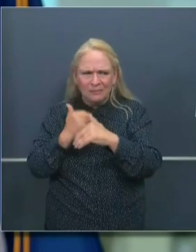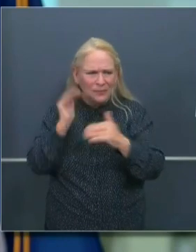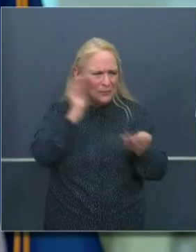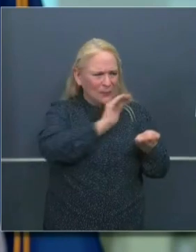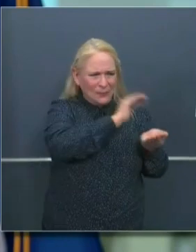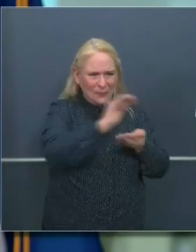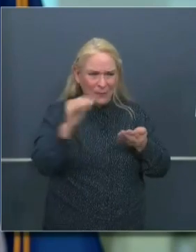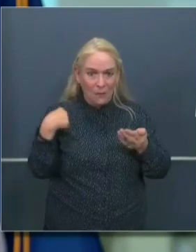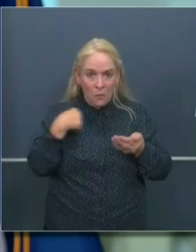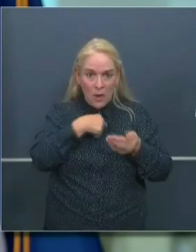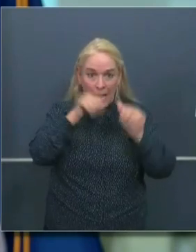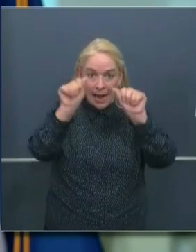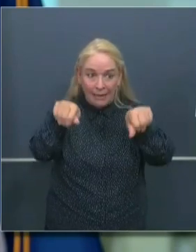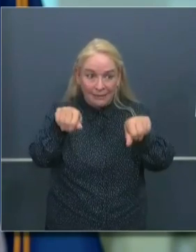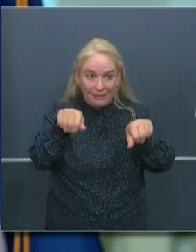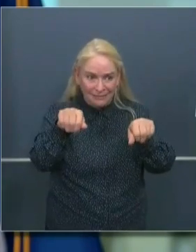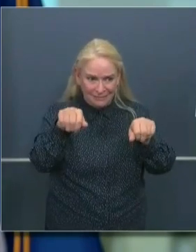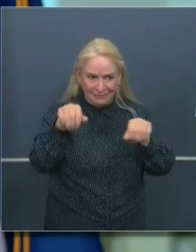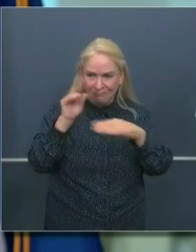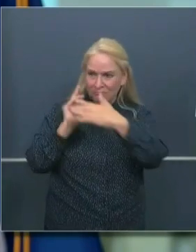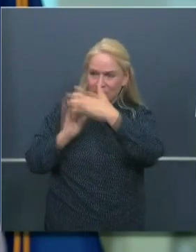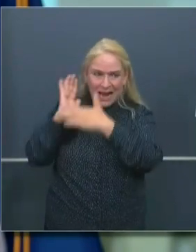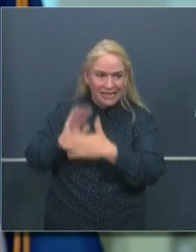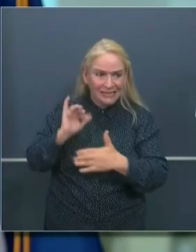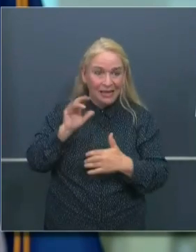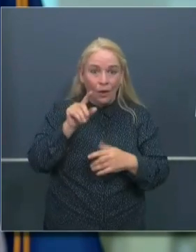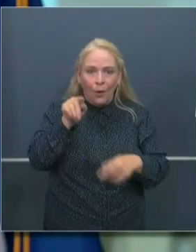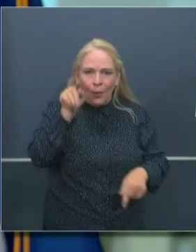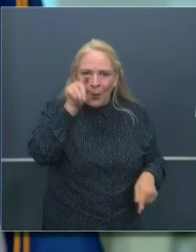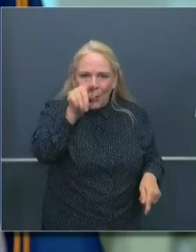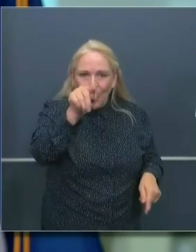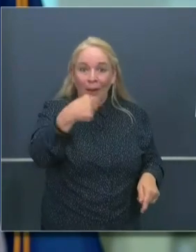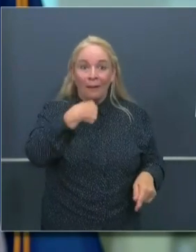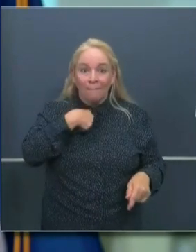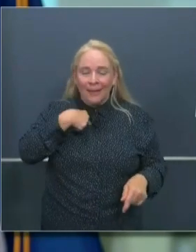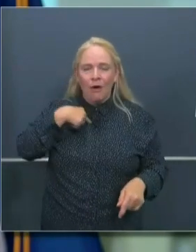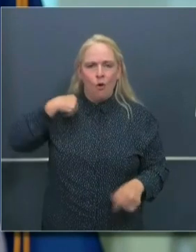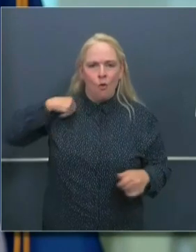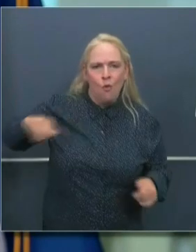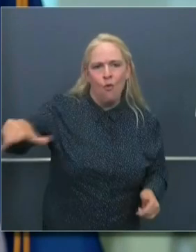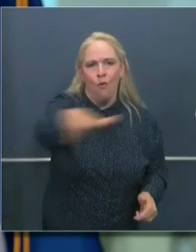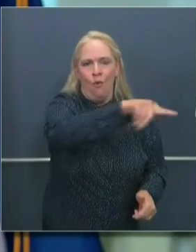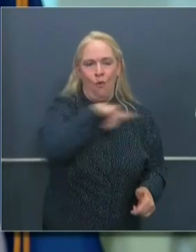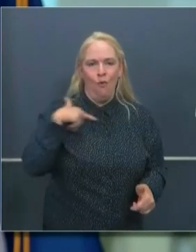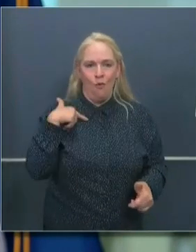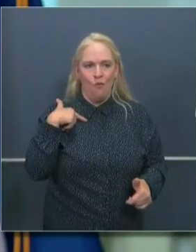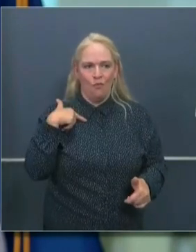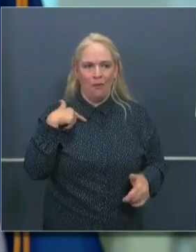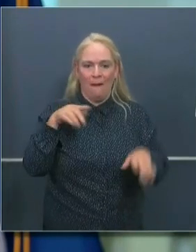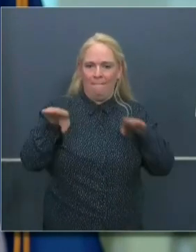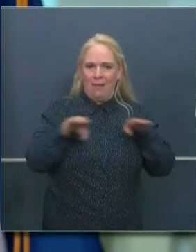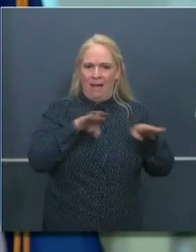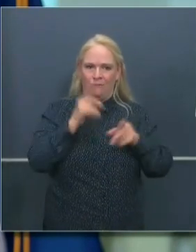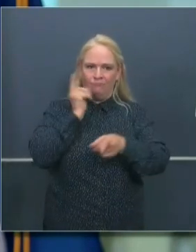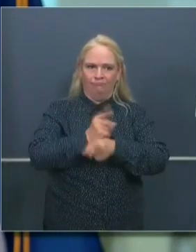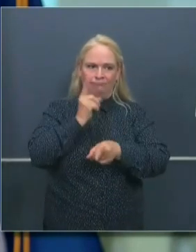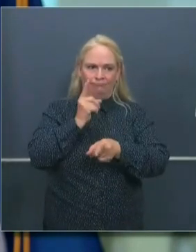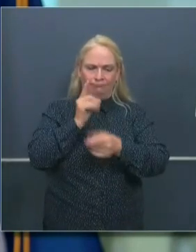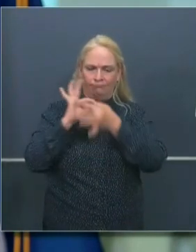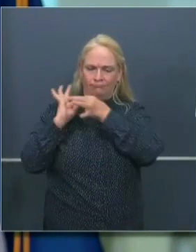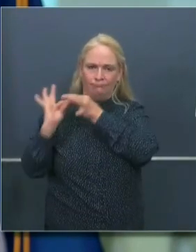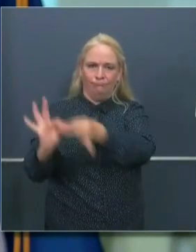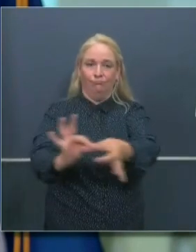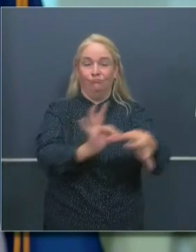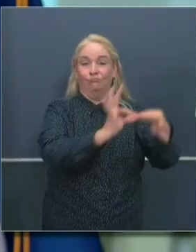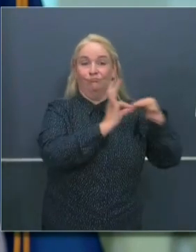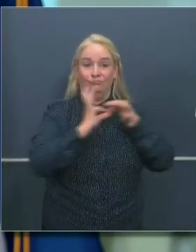the positivity rates. We, collectively. Society becomes how we behave. In the collective, individual